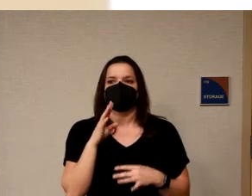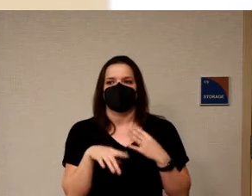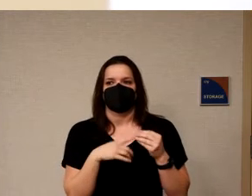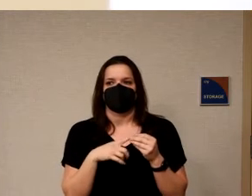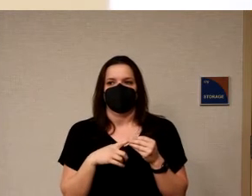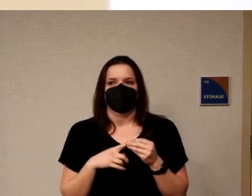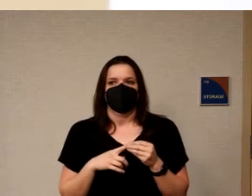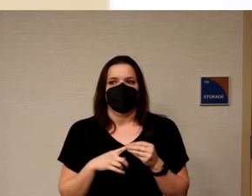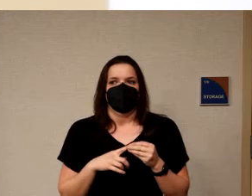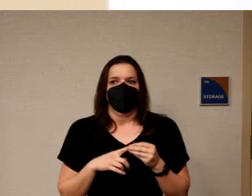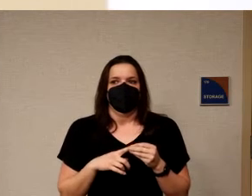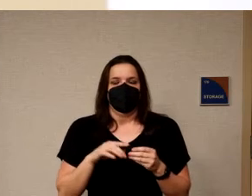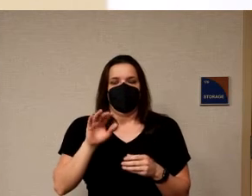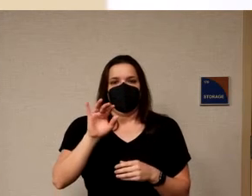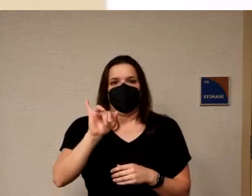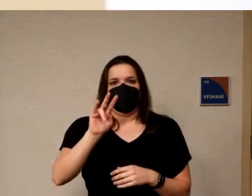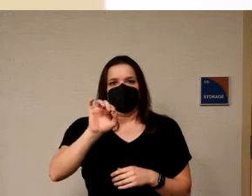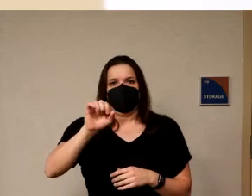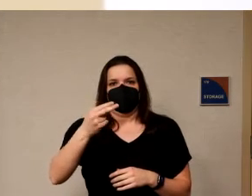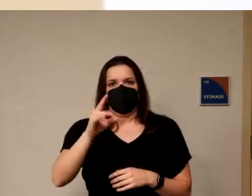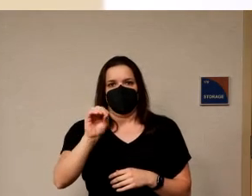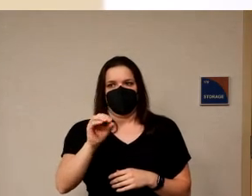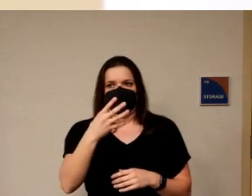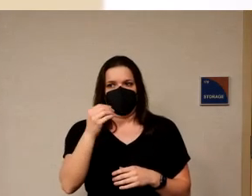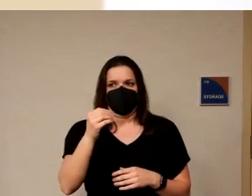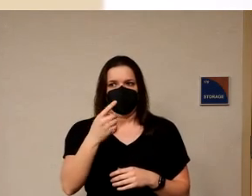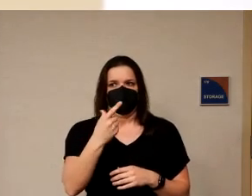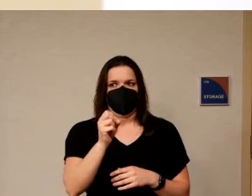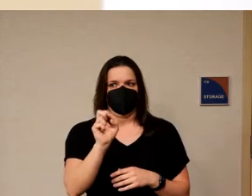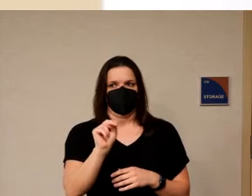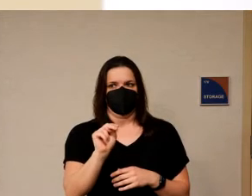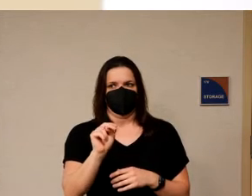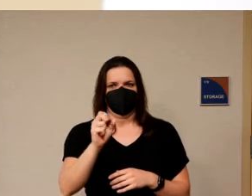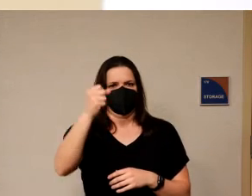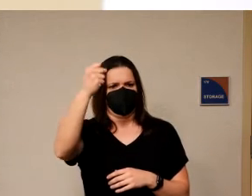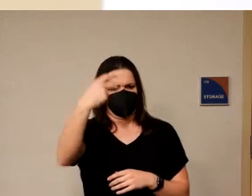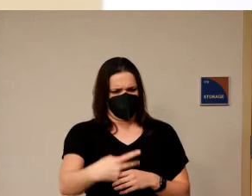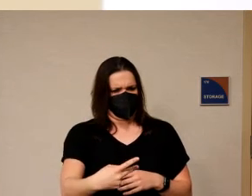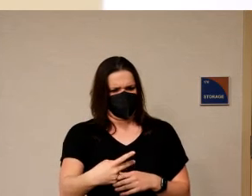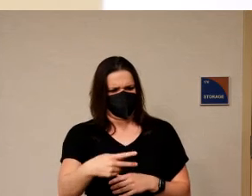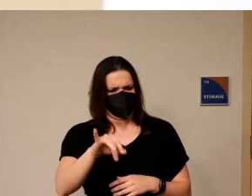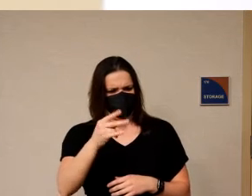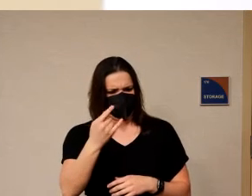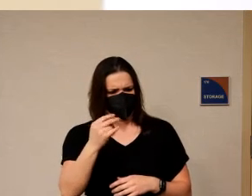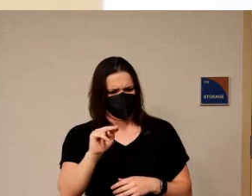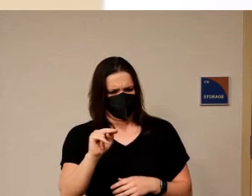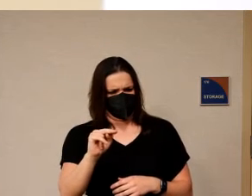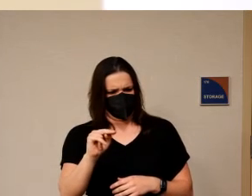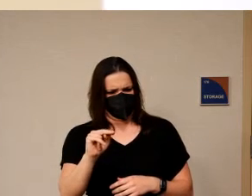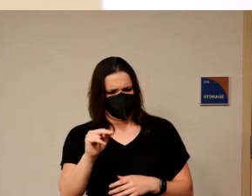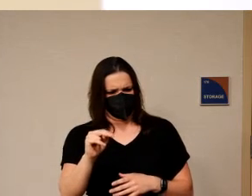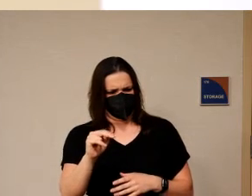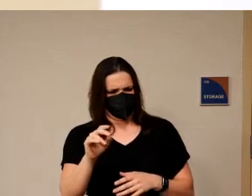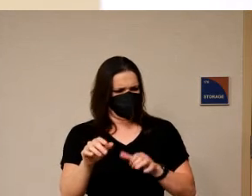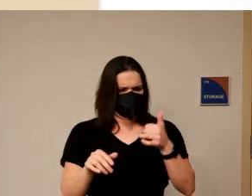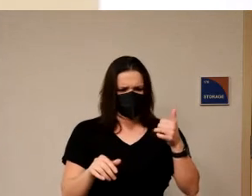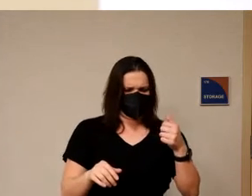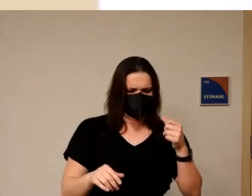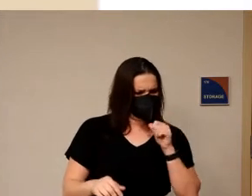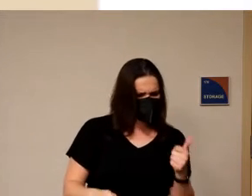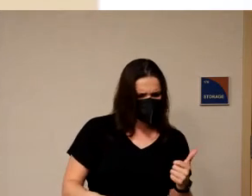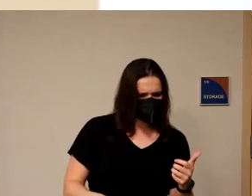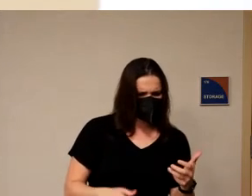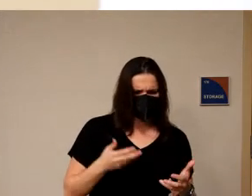about having Ivanhoe and Goshen. I don't know if it was half of Ivanhoe was taken and half of it was not.